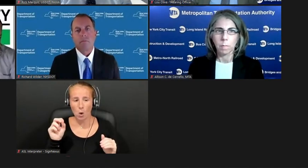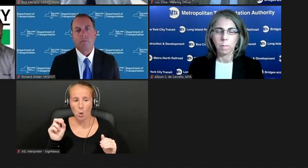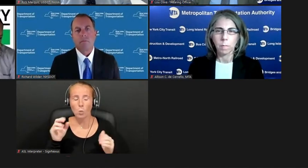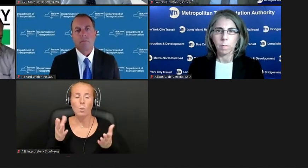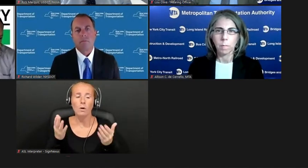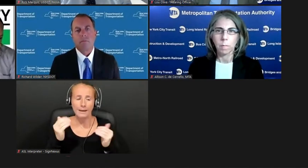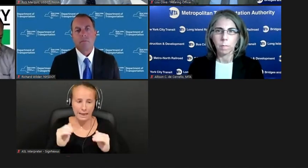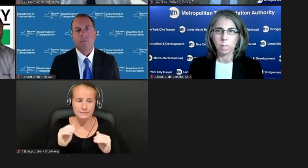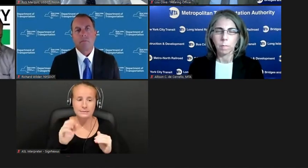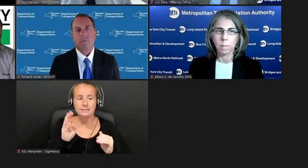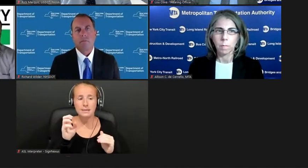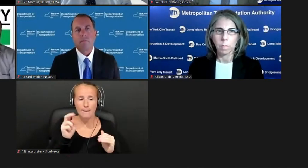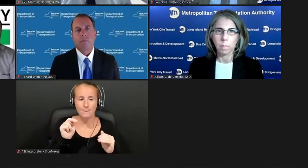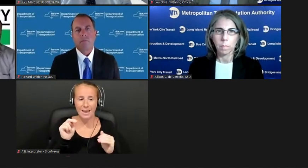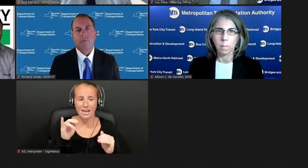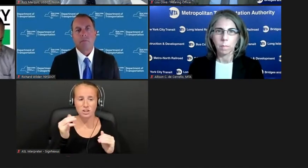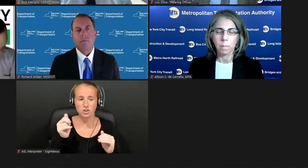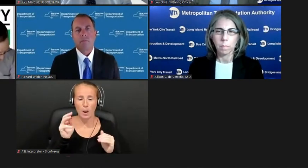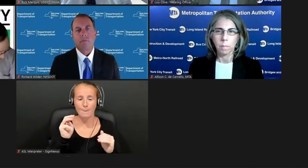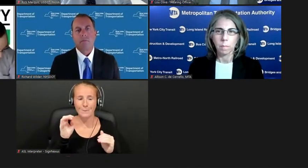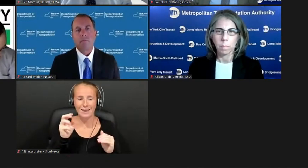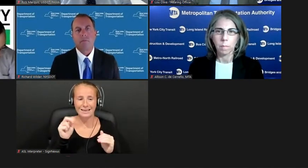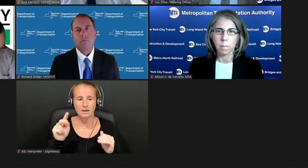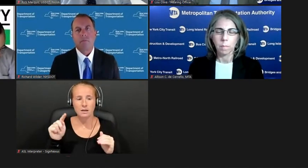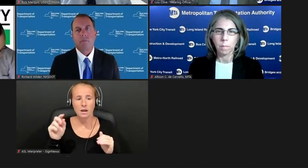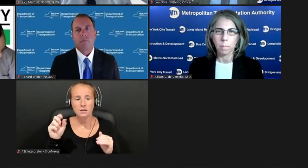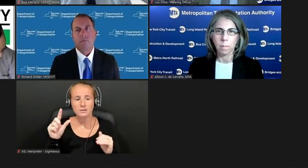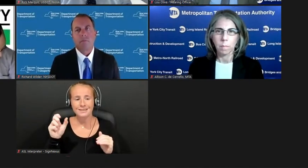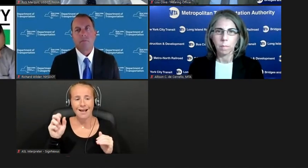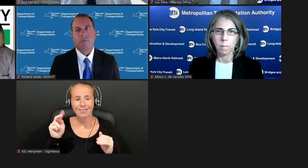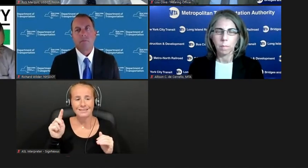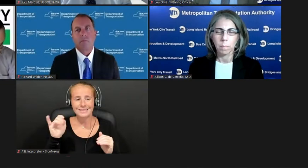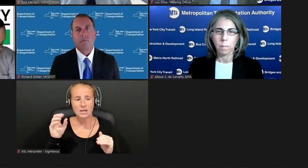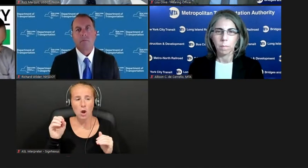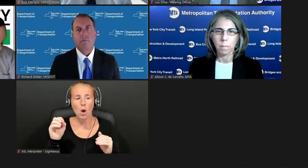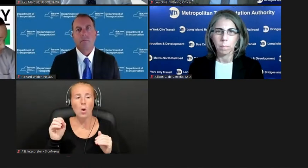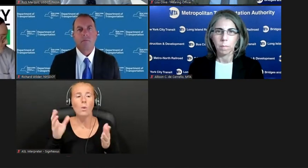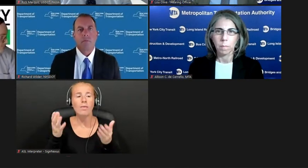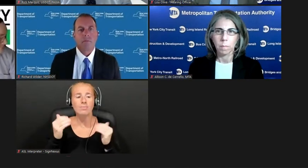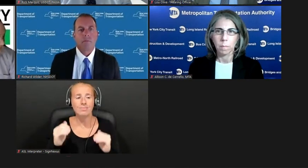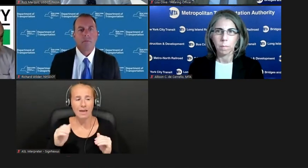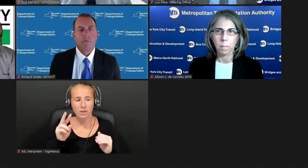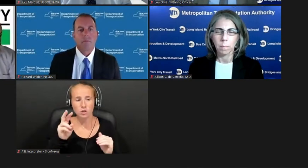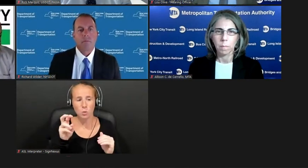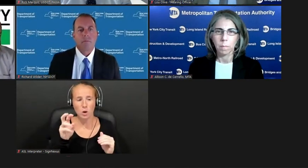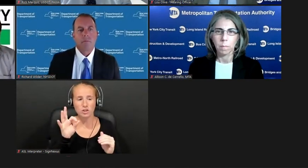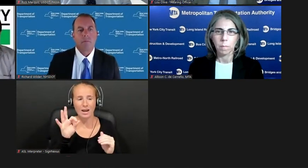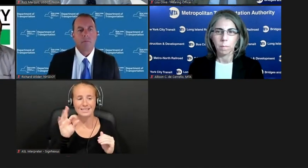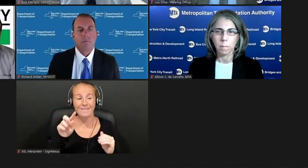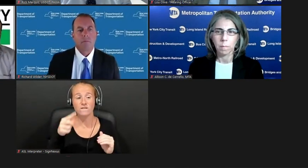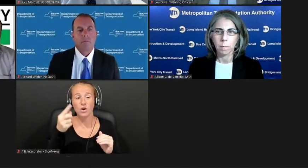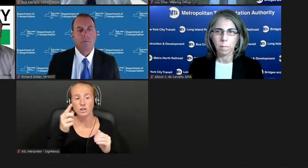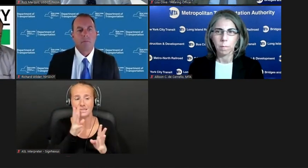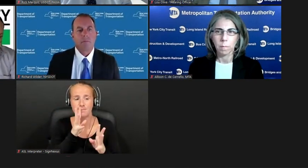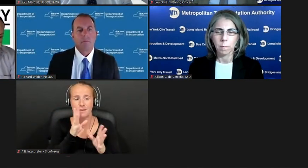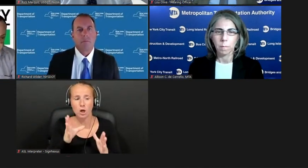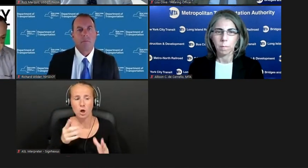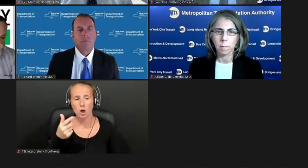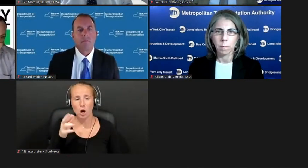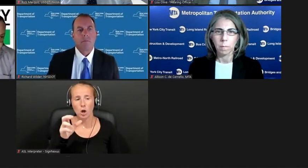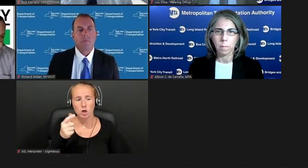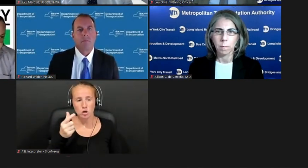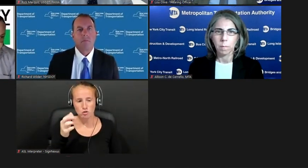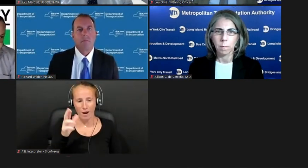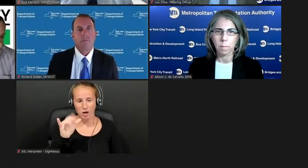Tolentino followed by our 291st speaker Gregory Cohen our next speaker is Gregory